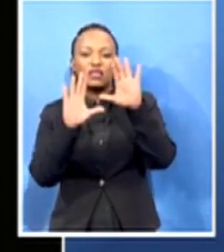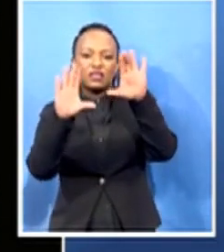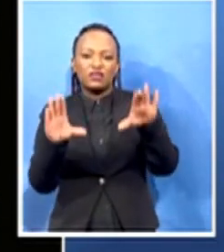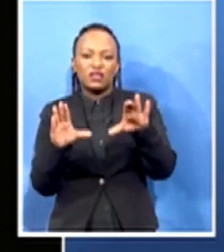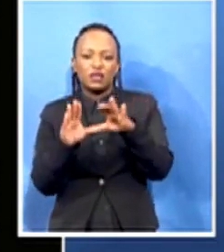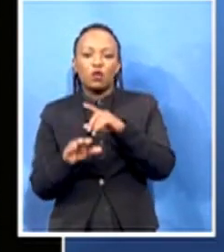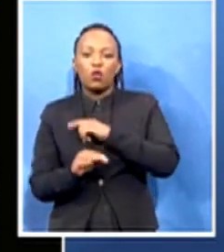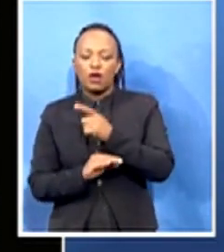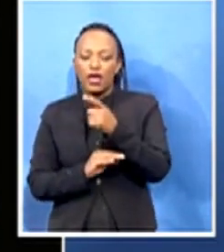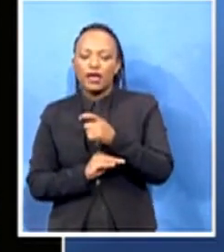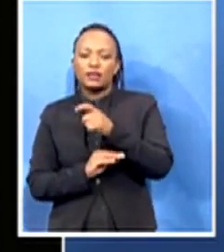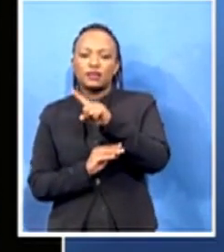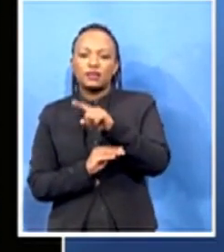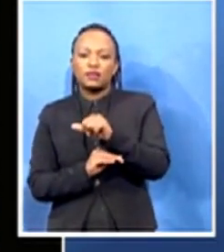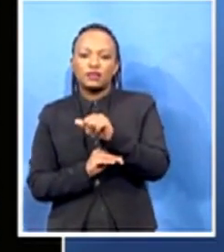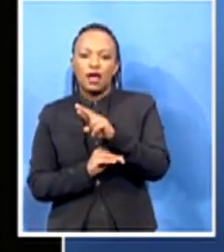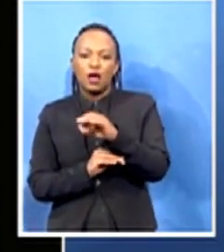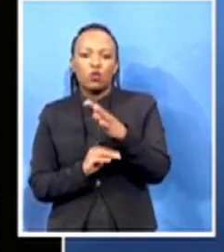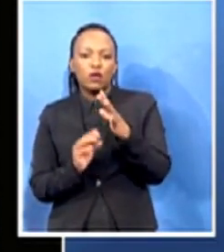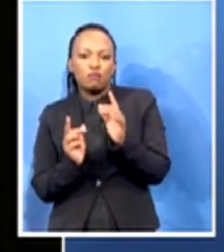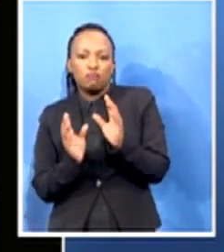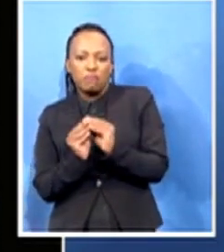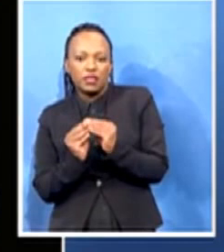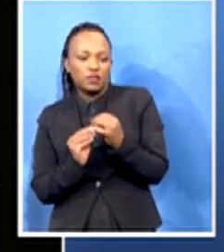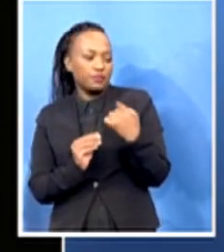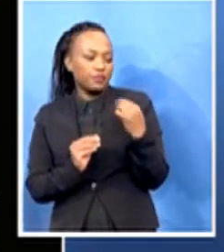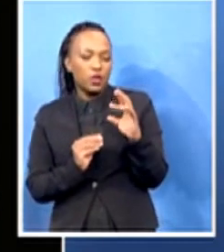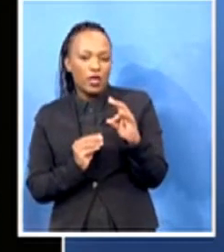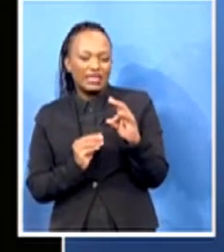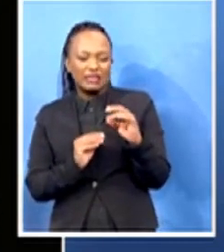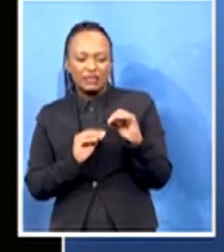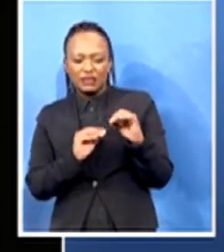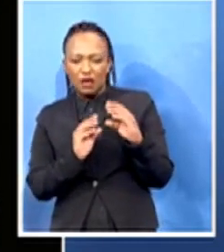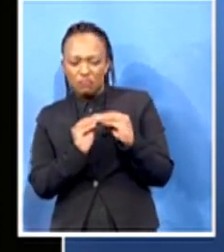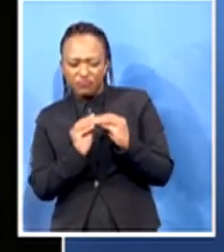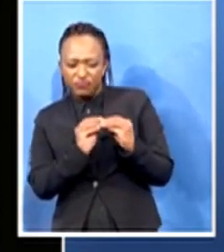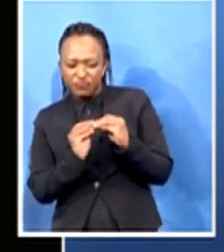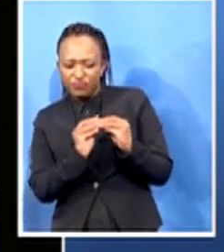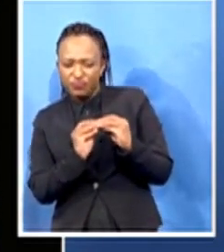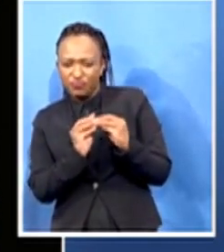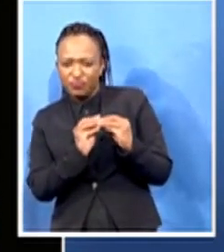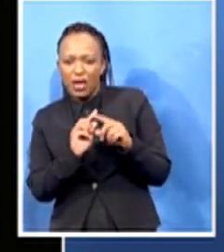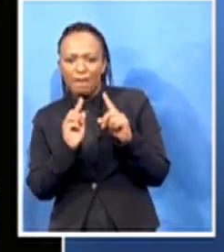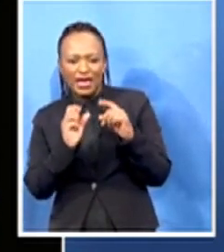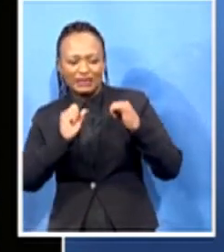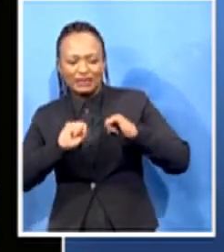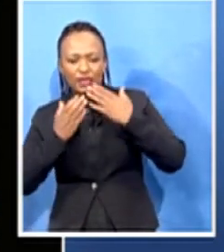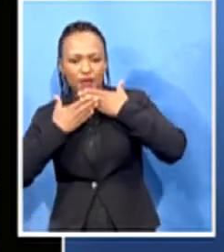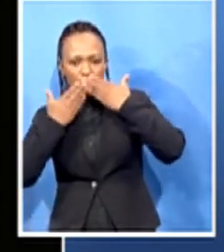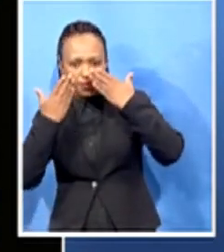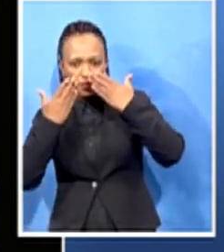Wednesday, and we did not agree. This Wednesday, and we did not agree. Now,